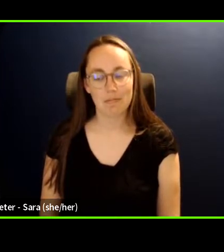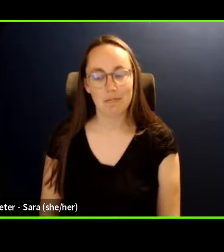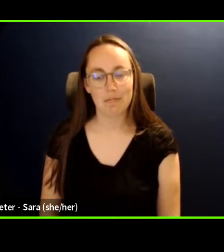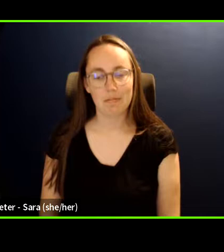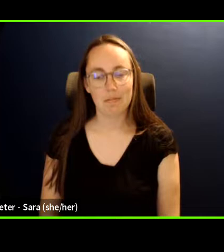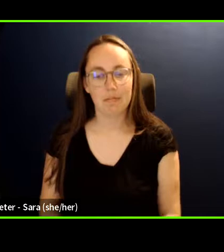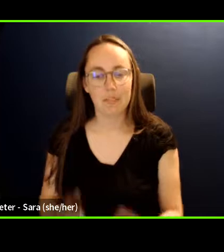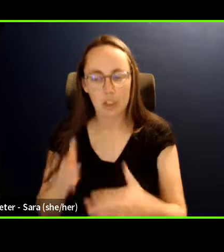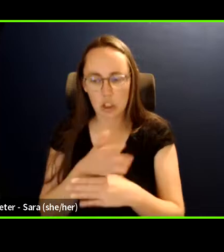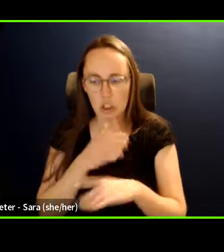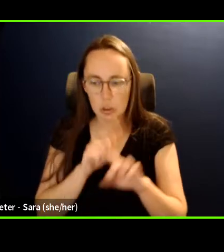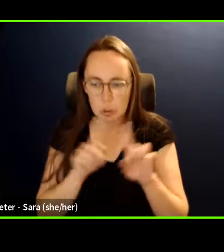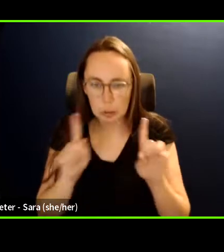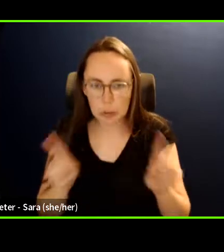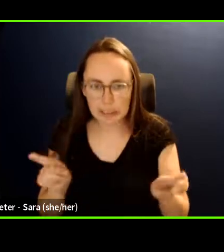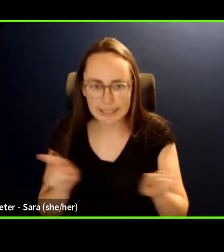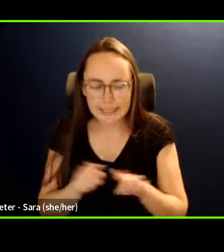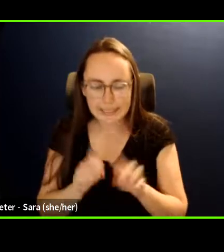Share screen.